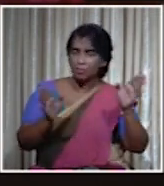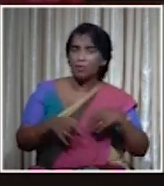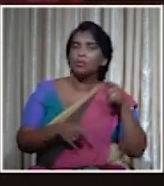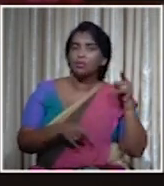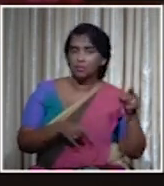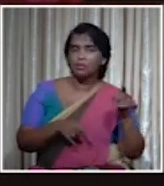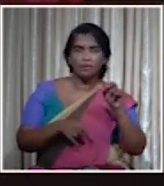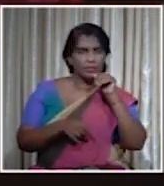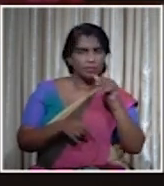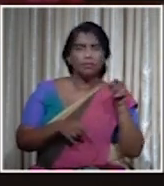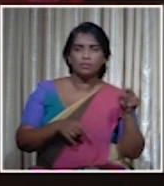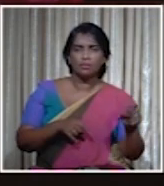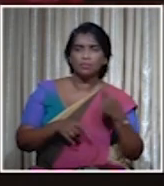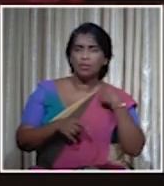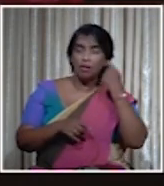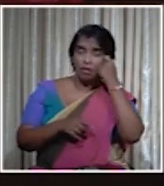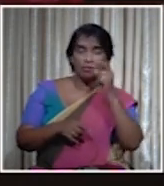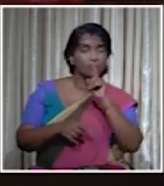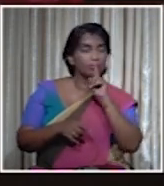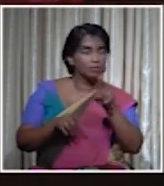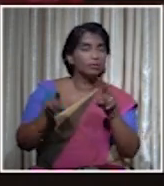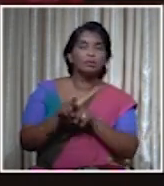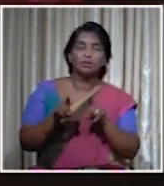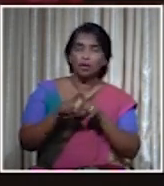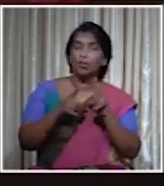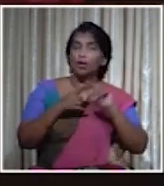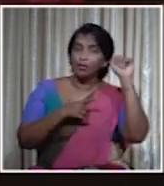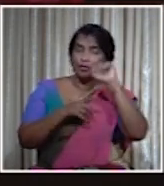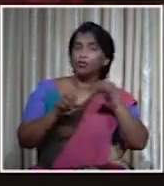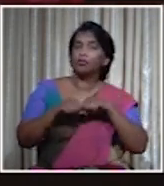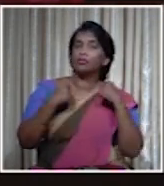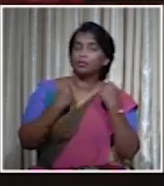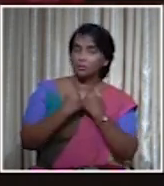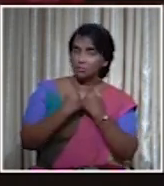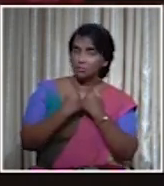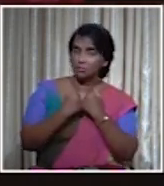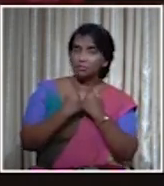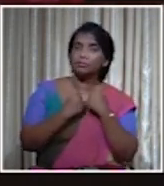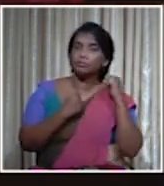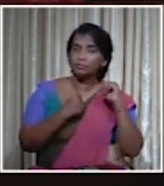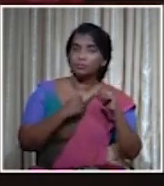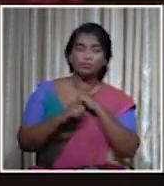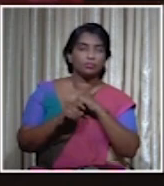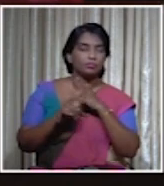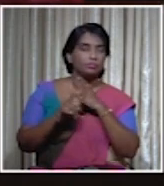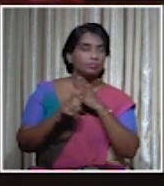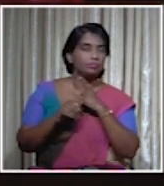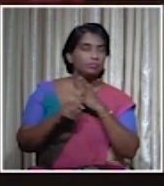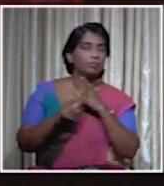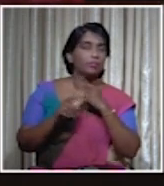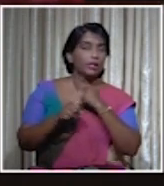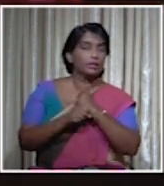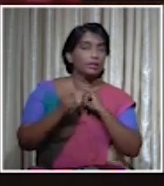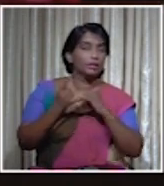been raised by the European Commission and in regard to the GSP Plus matters.